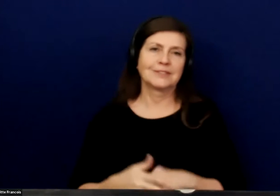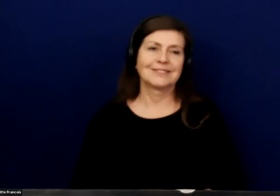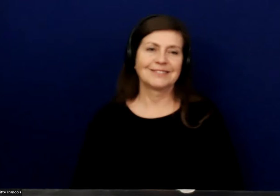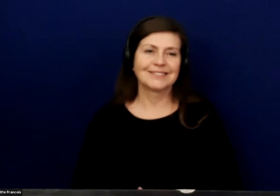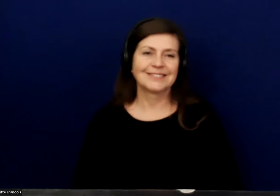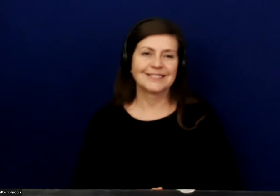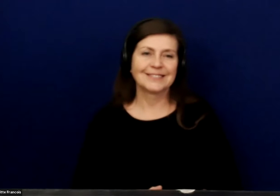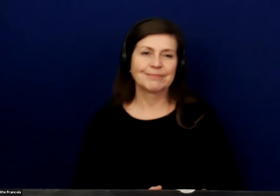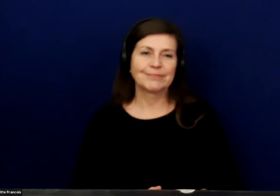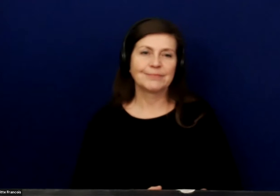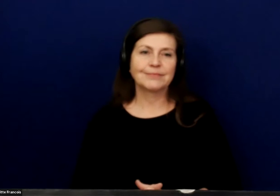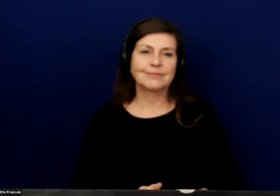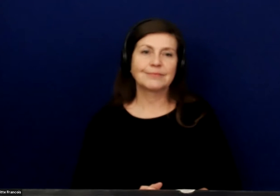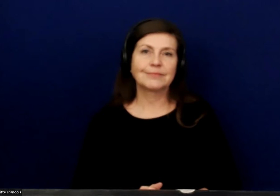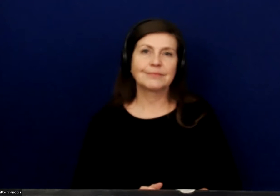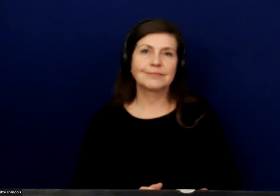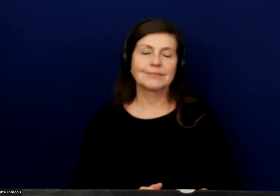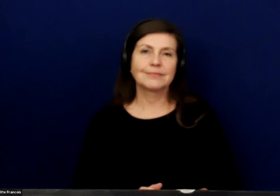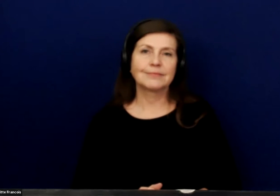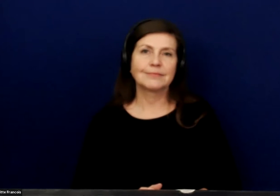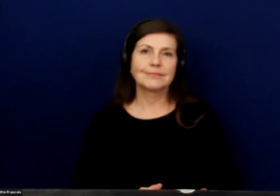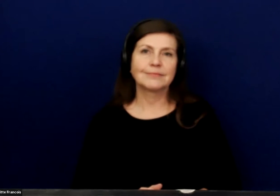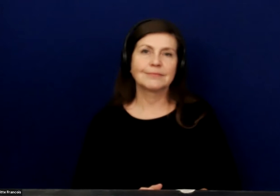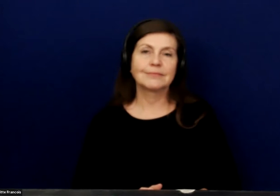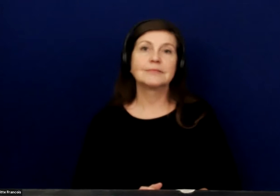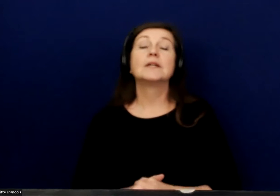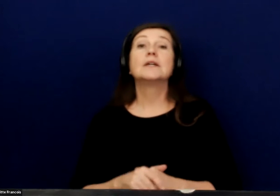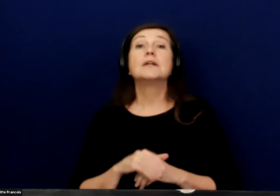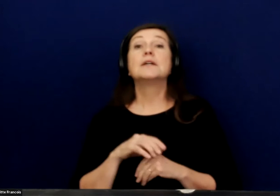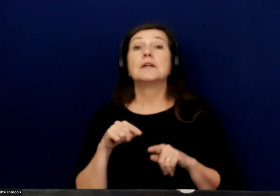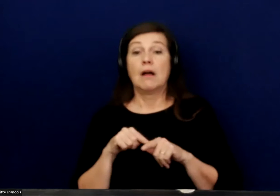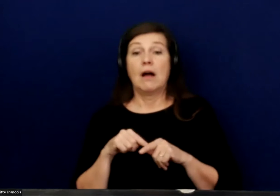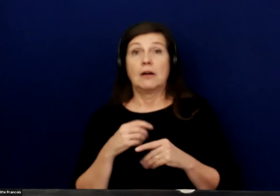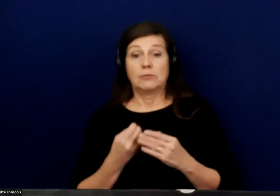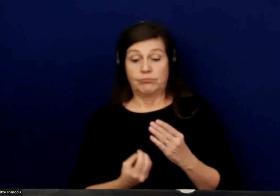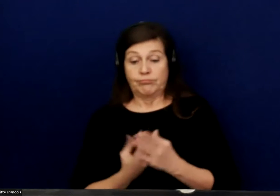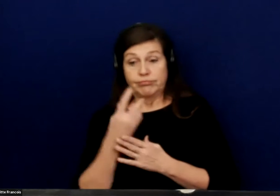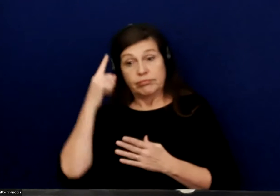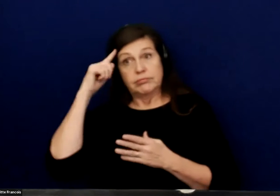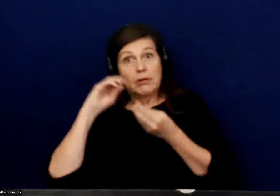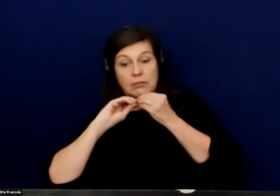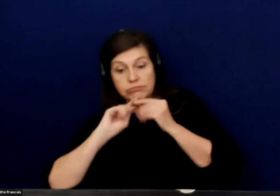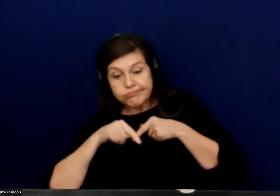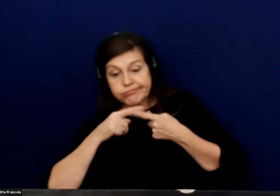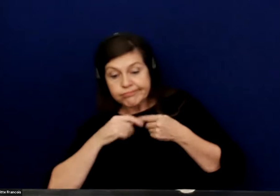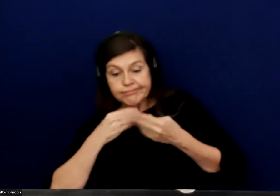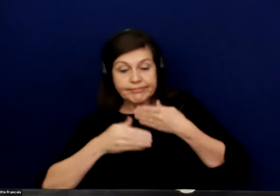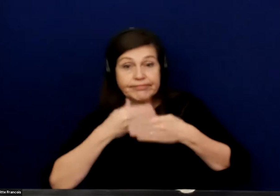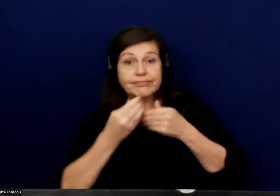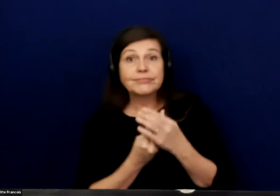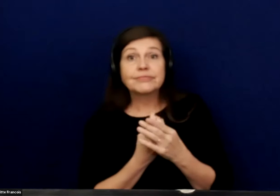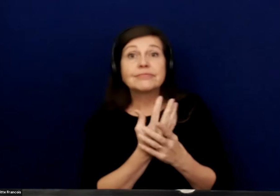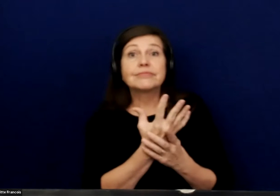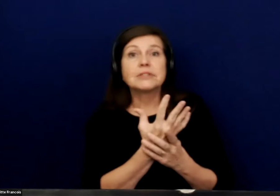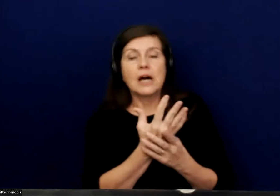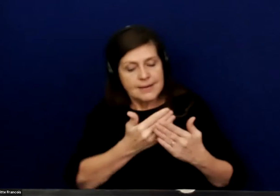We also talked about involving people from the start. That is also a very important aspect of this,